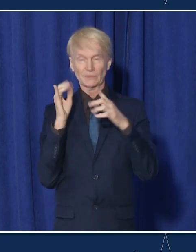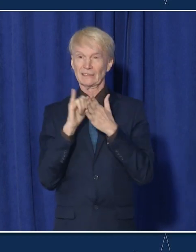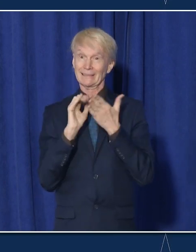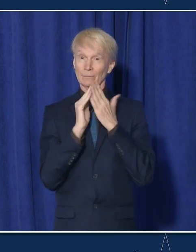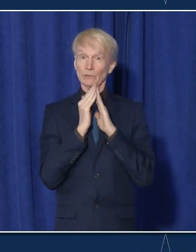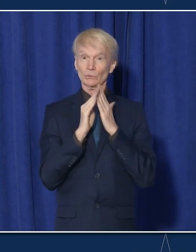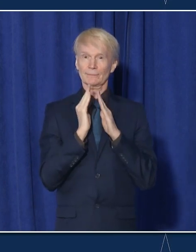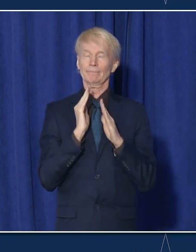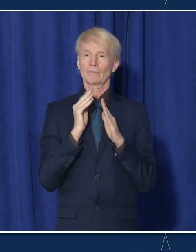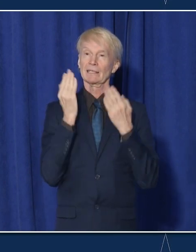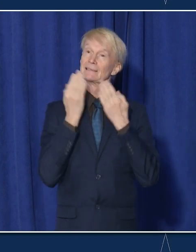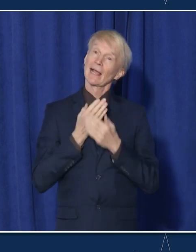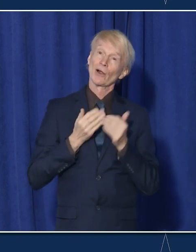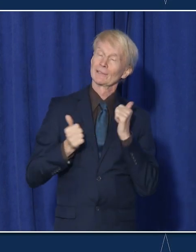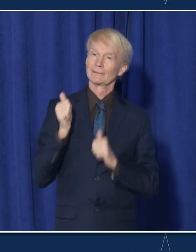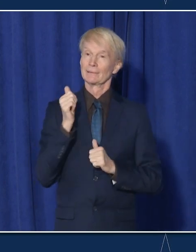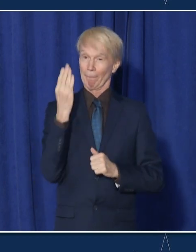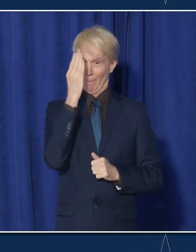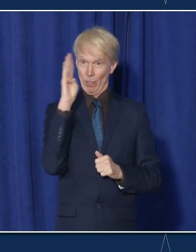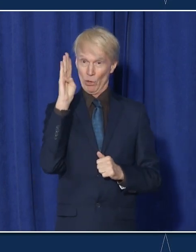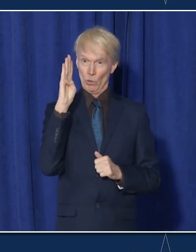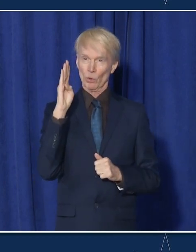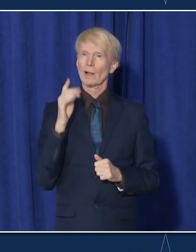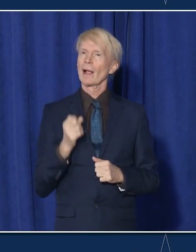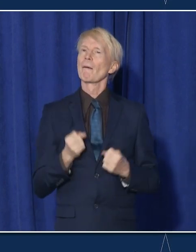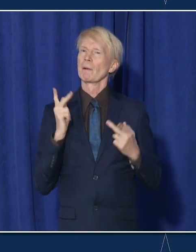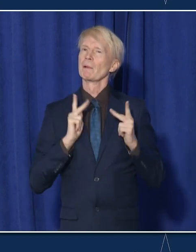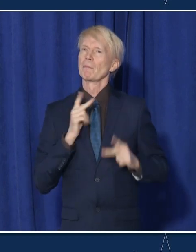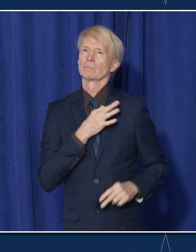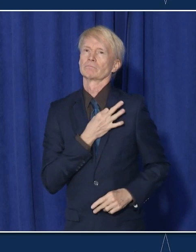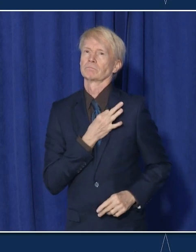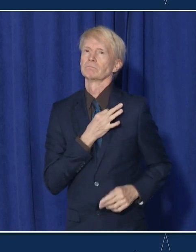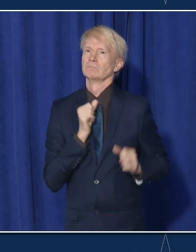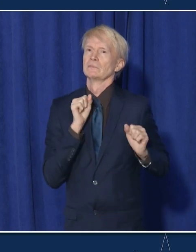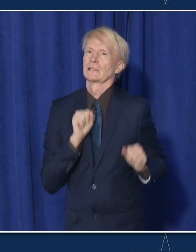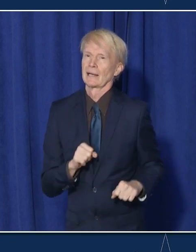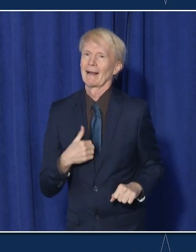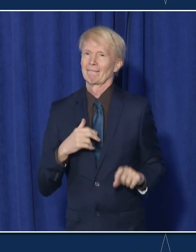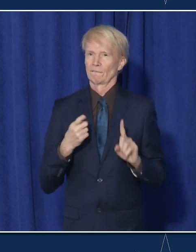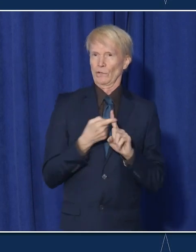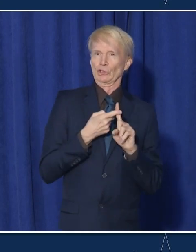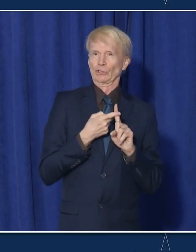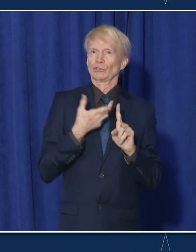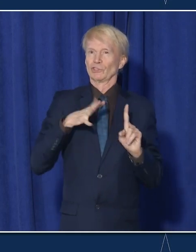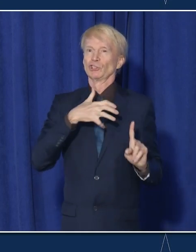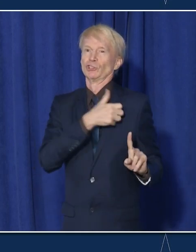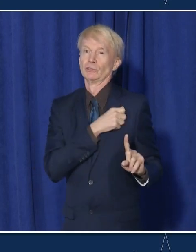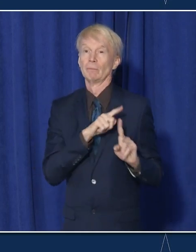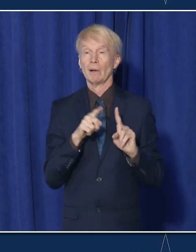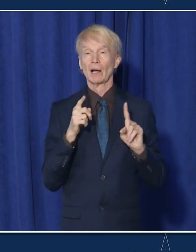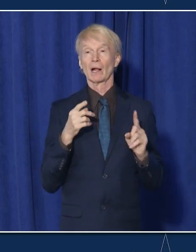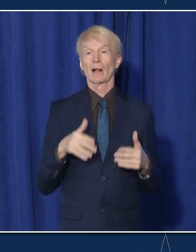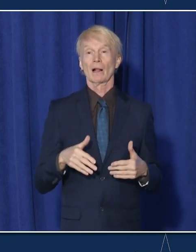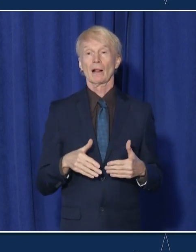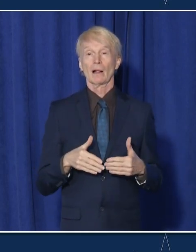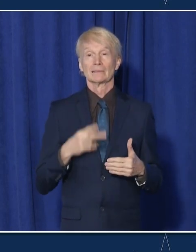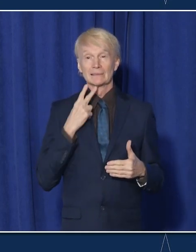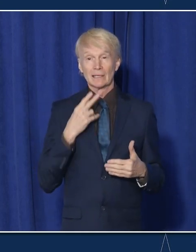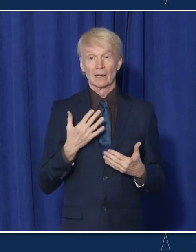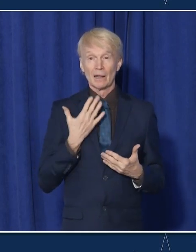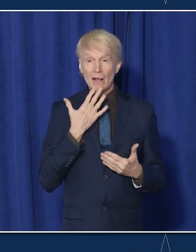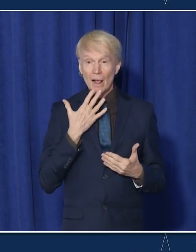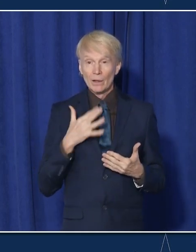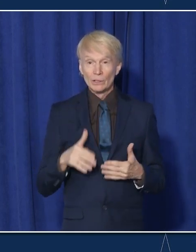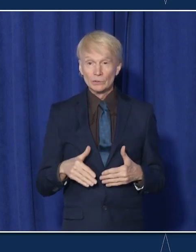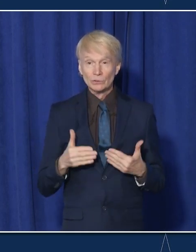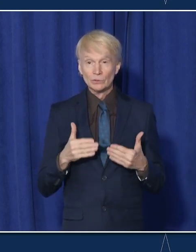community areas. The darkest blue, more than 90% of eligible Chicagoans have had at least a first dose, whereas as the colors get lighter, we have some